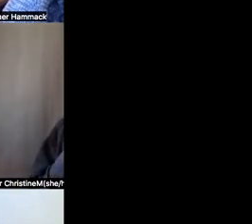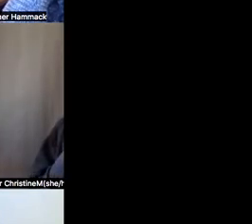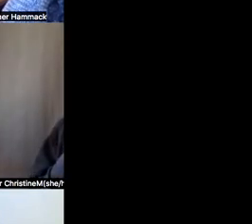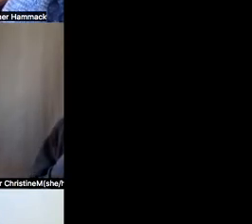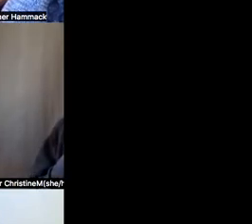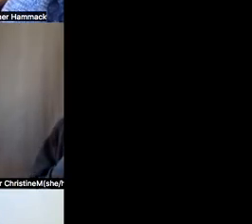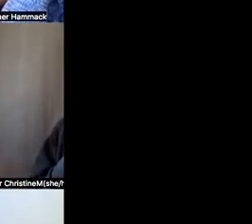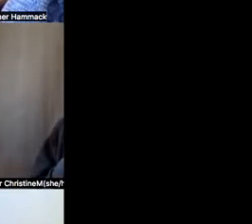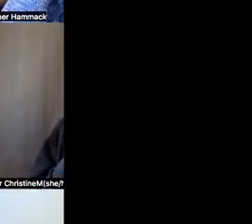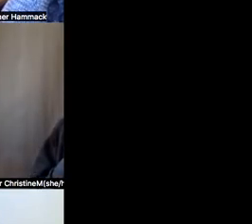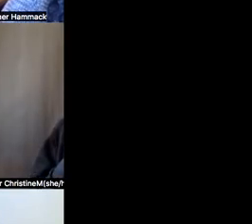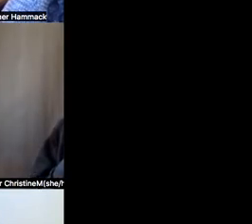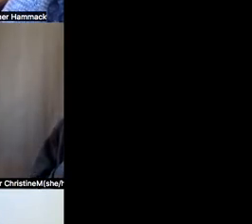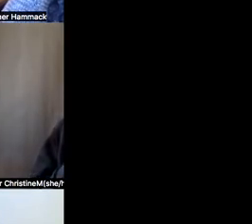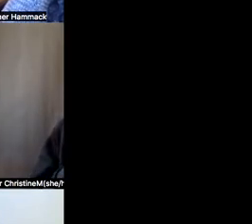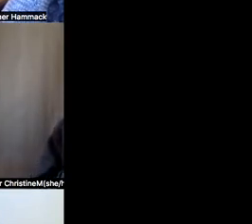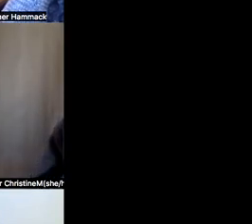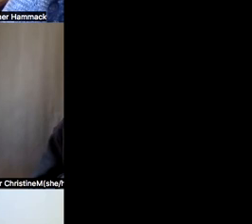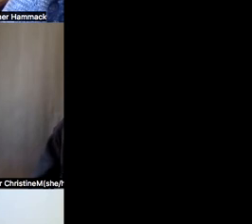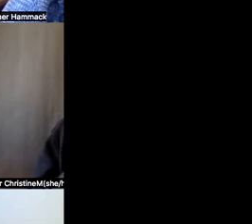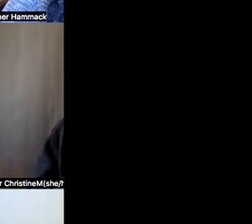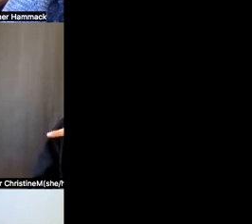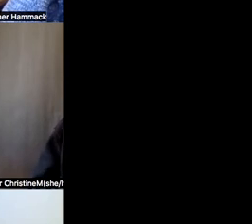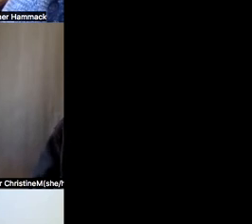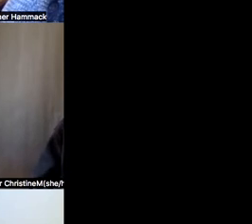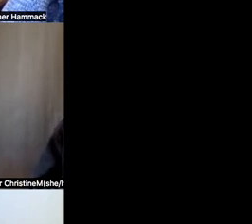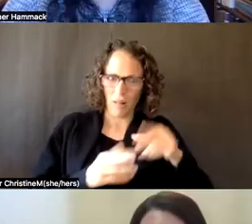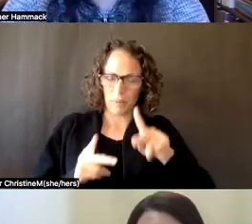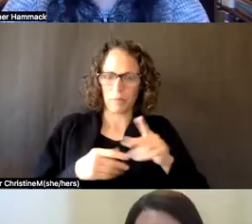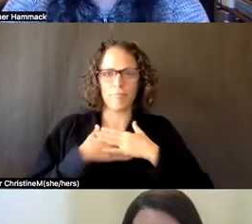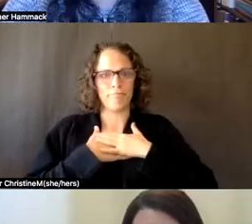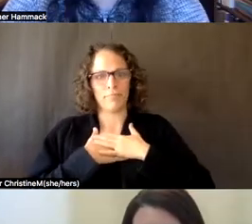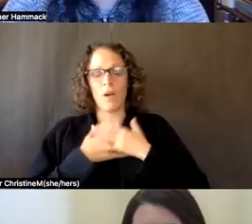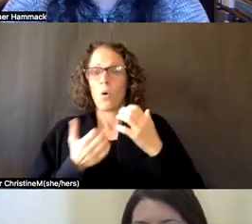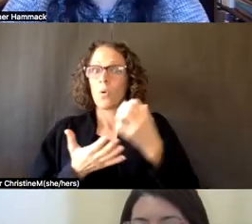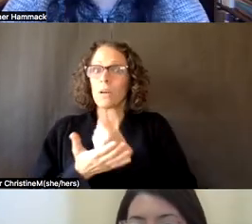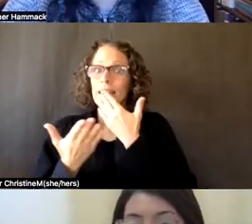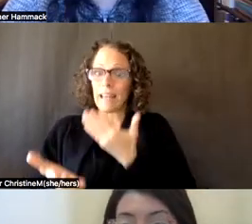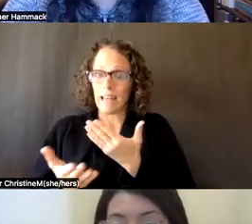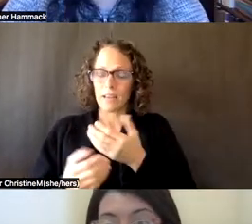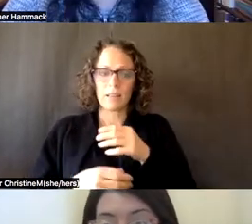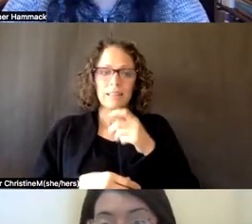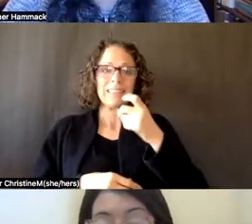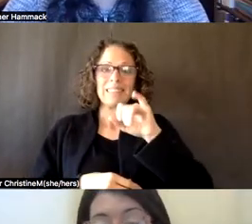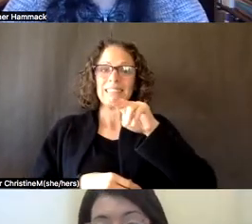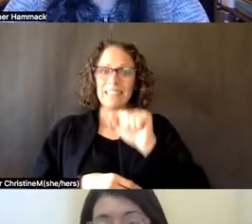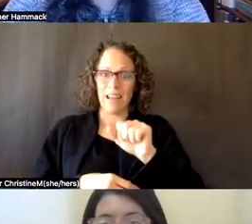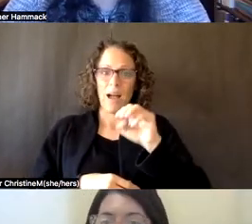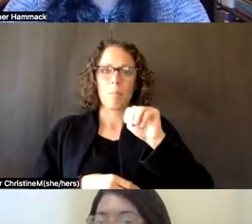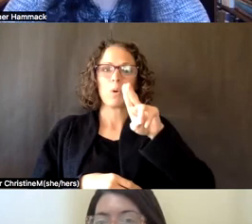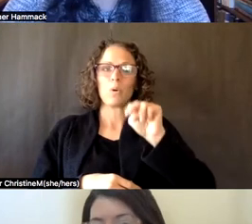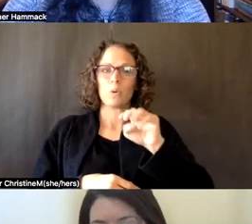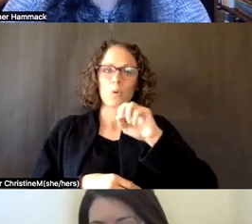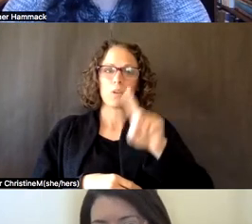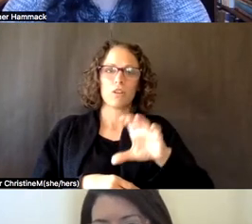class for attending. We appreciate you and all the attendees. I would also like to thank Zina Munoz-Troto for being here